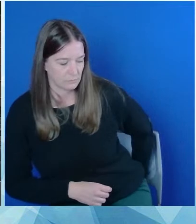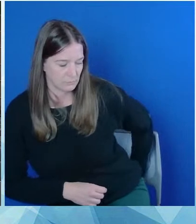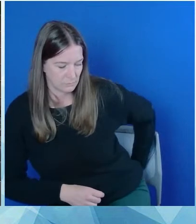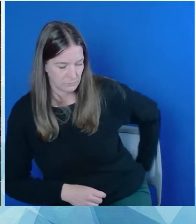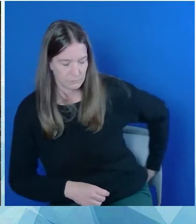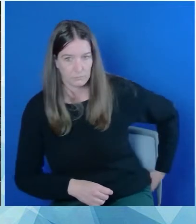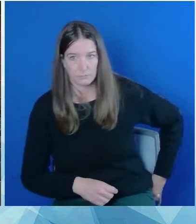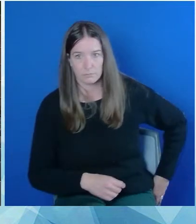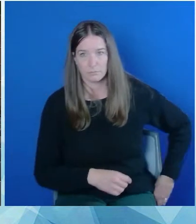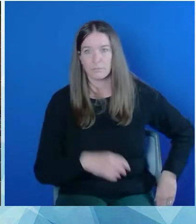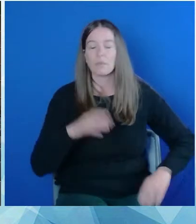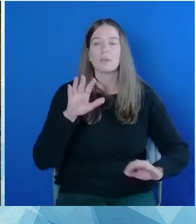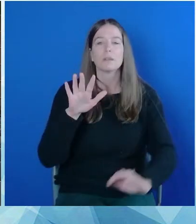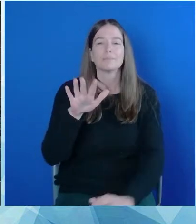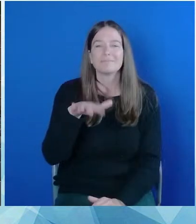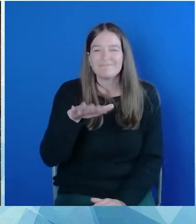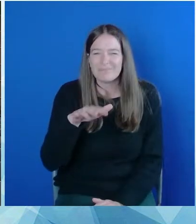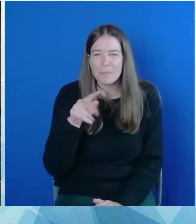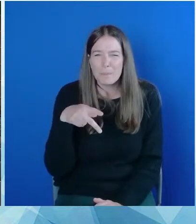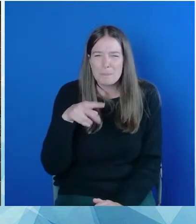And PV,